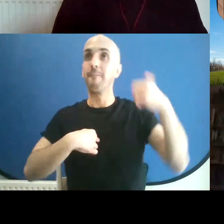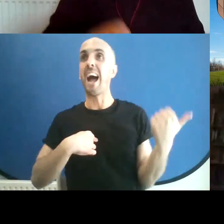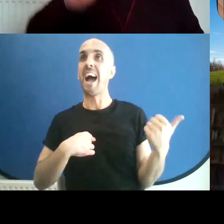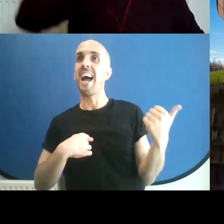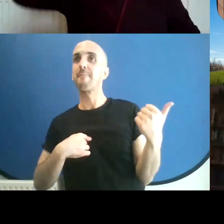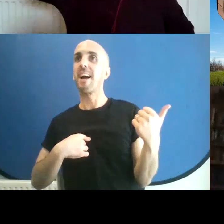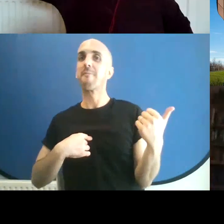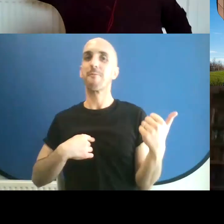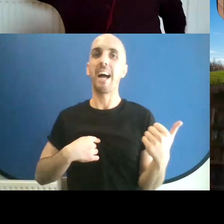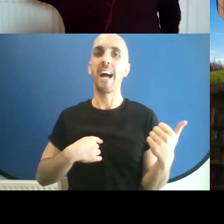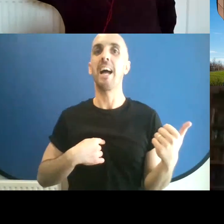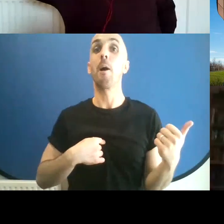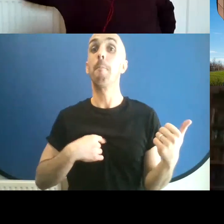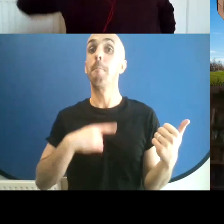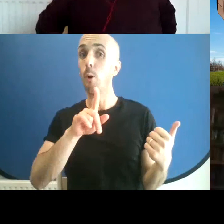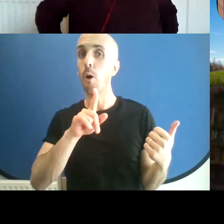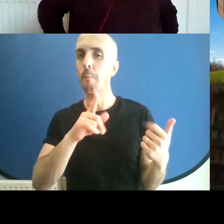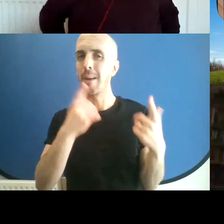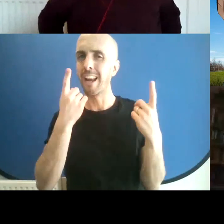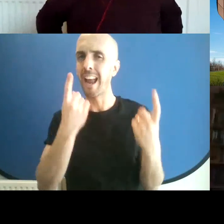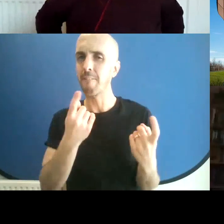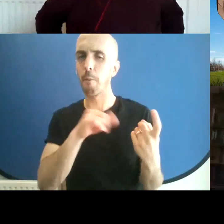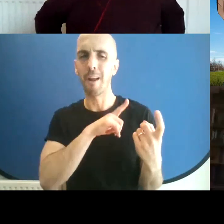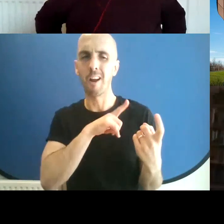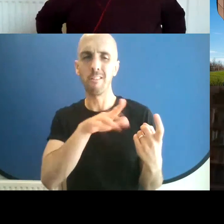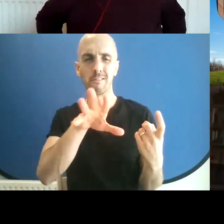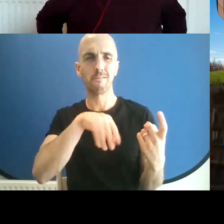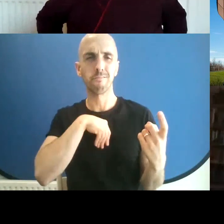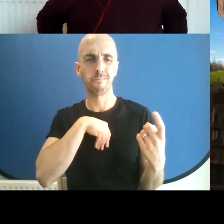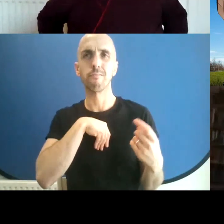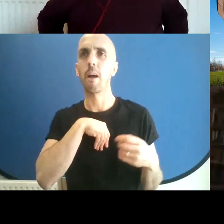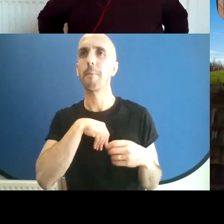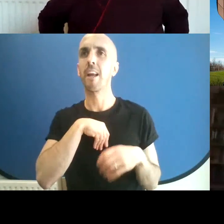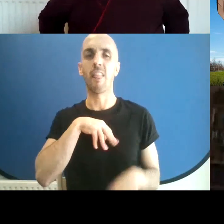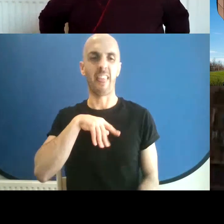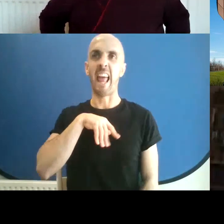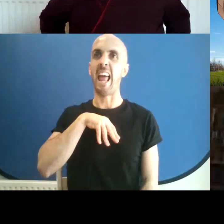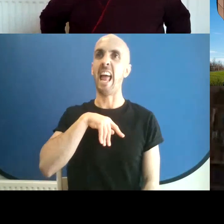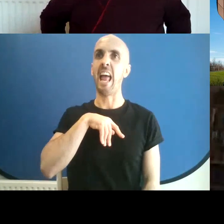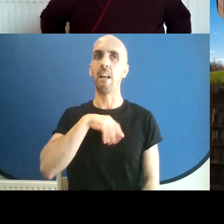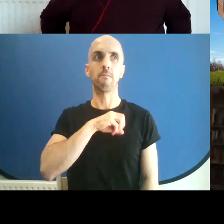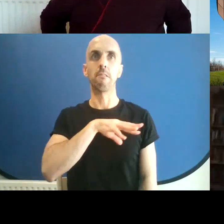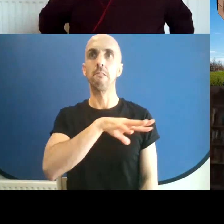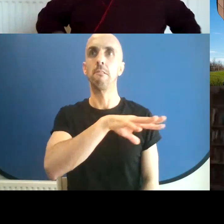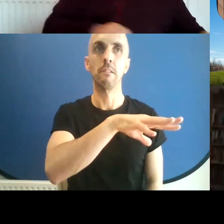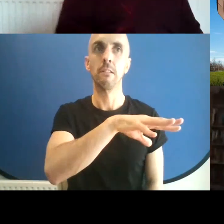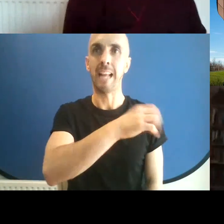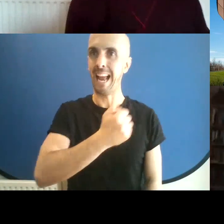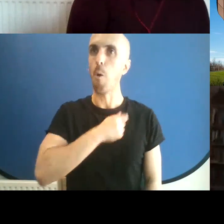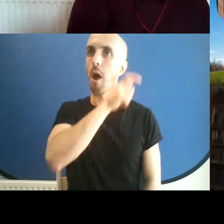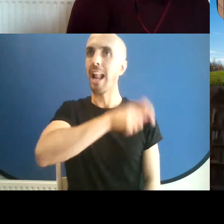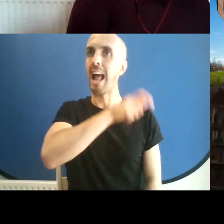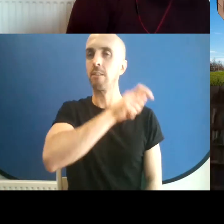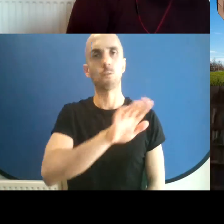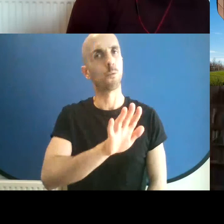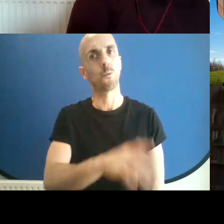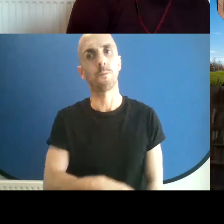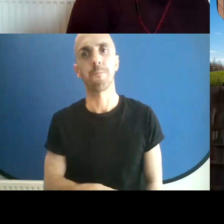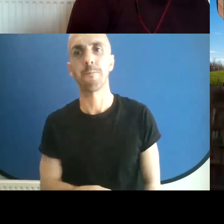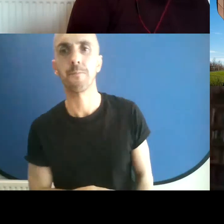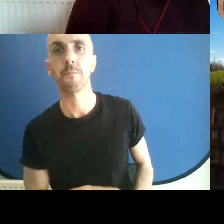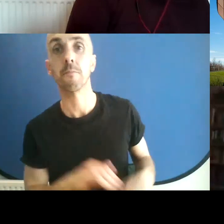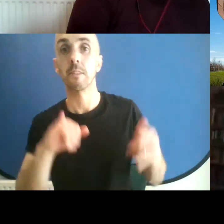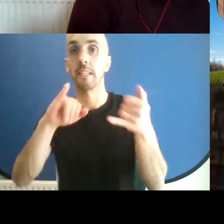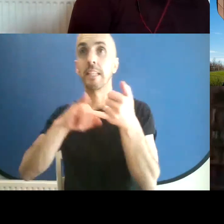is a danger, and we need to remember that. Thank you, Lynn. That's great. Steph, do you want to come in and give